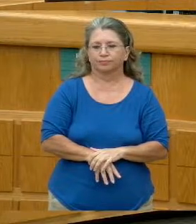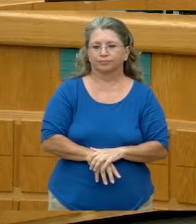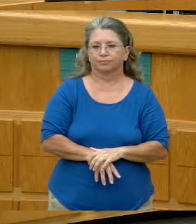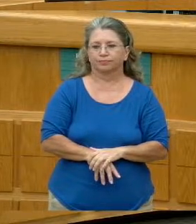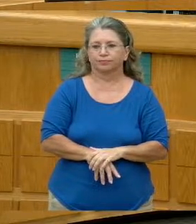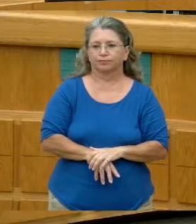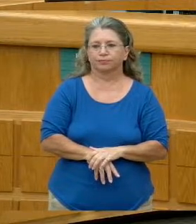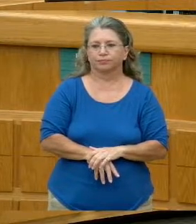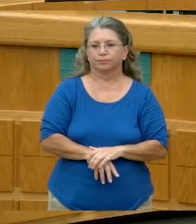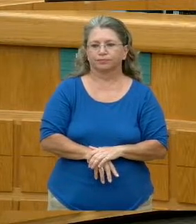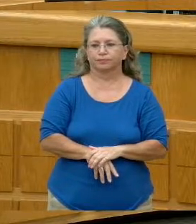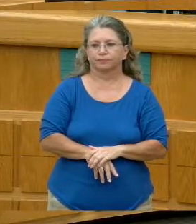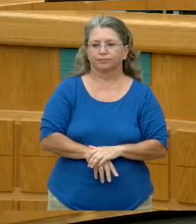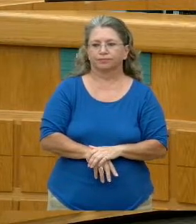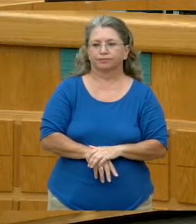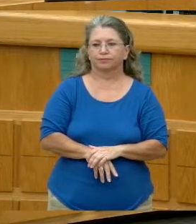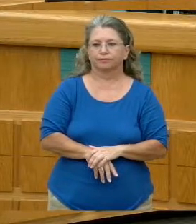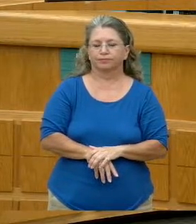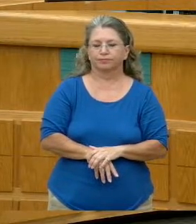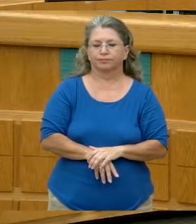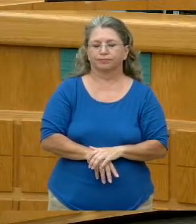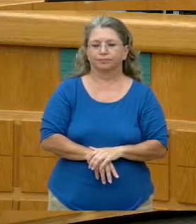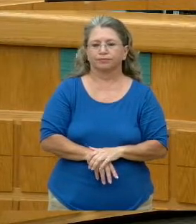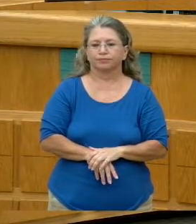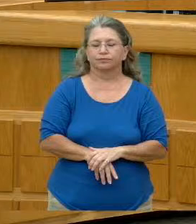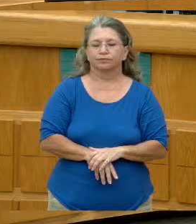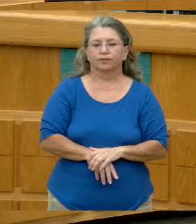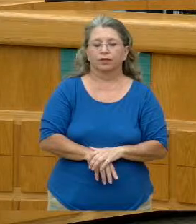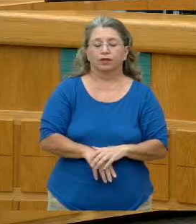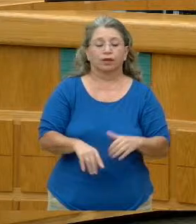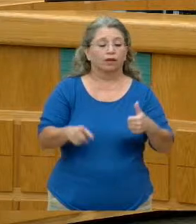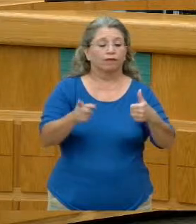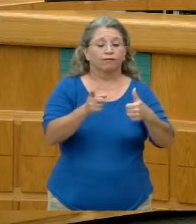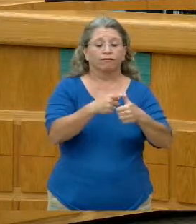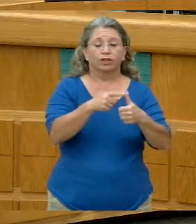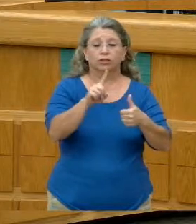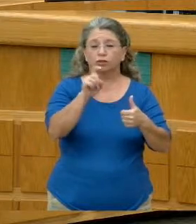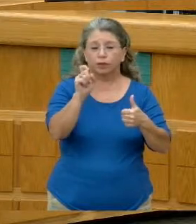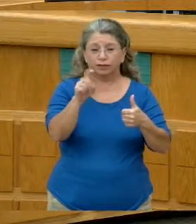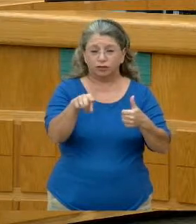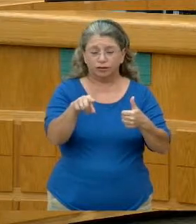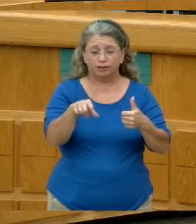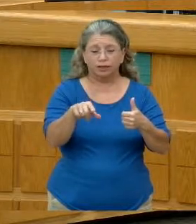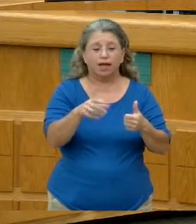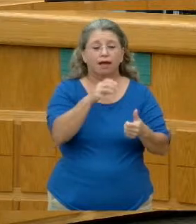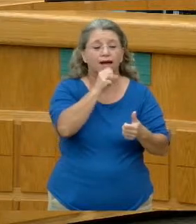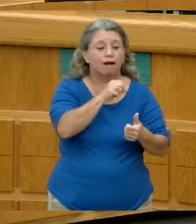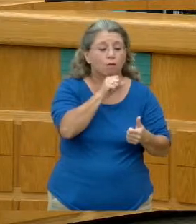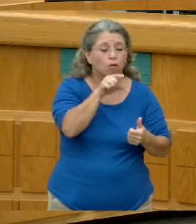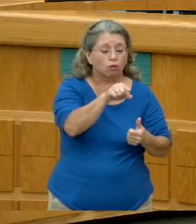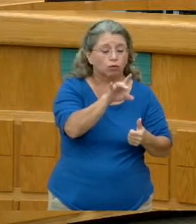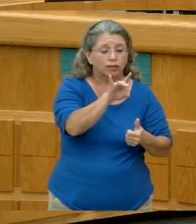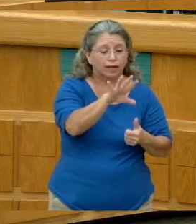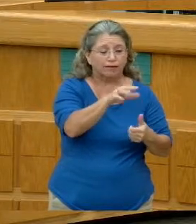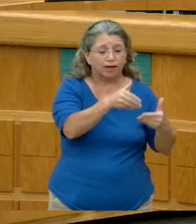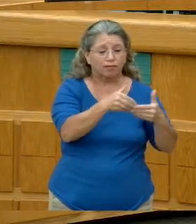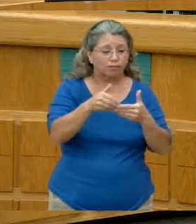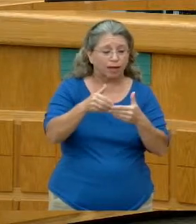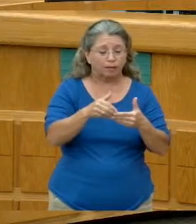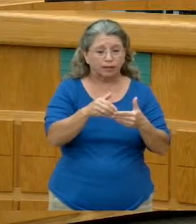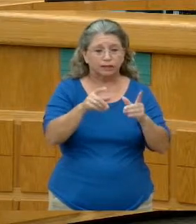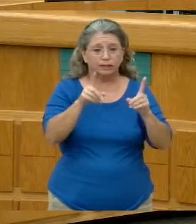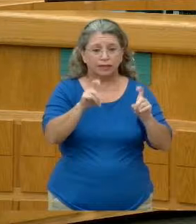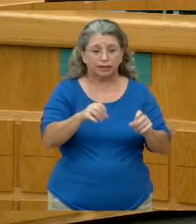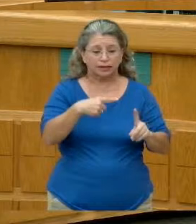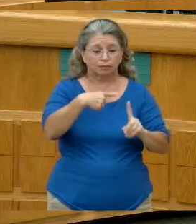tratar de contestar algunas de esas preguntas. So the first question is, how old were these 85 babies that tested positive here in